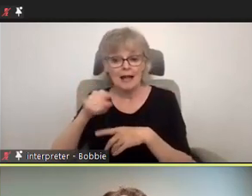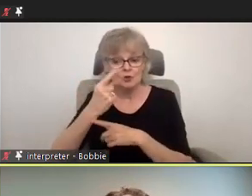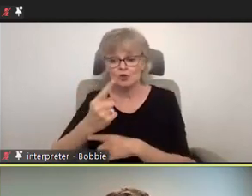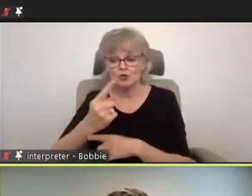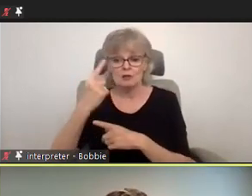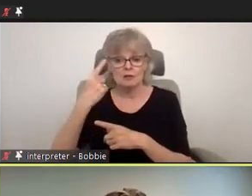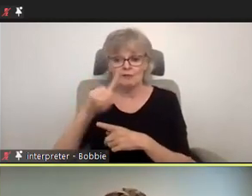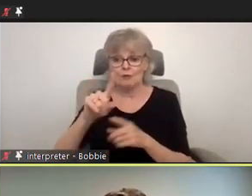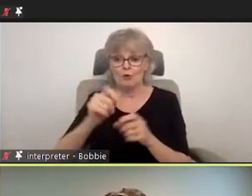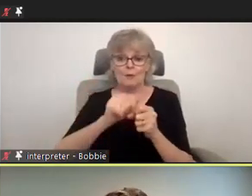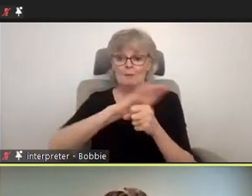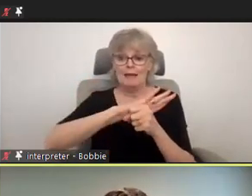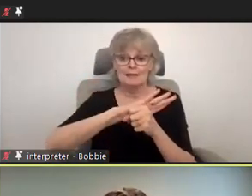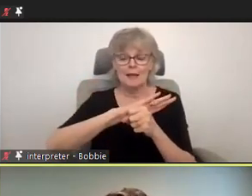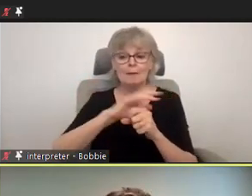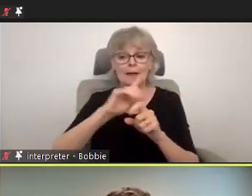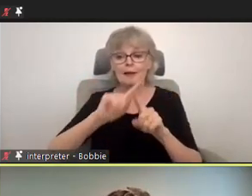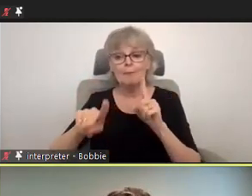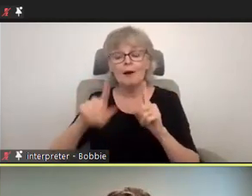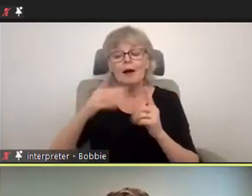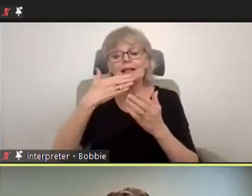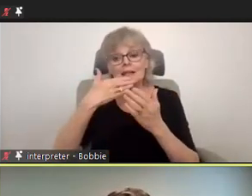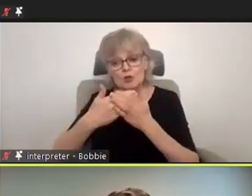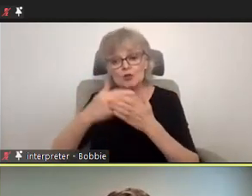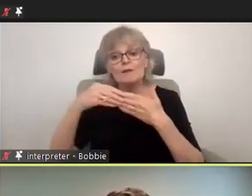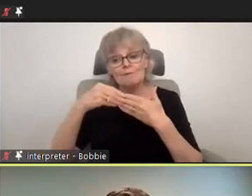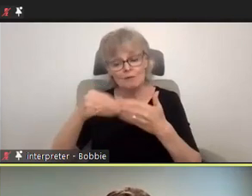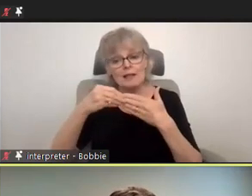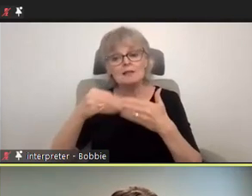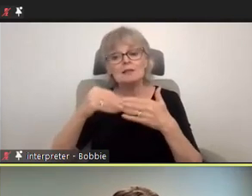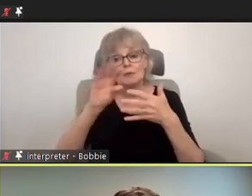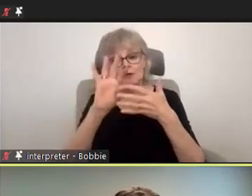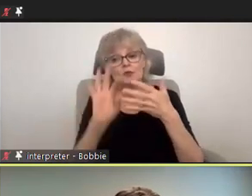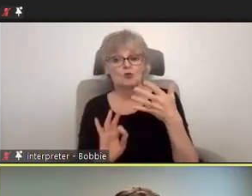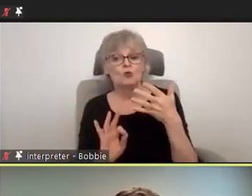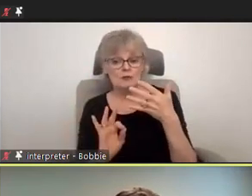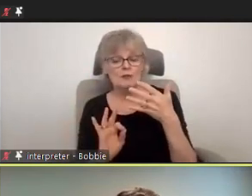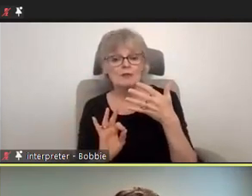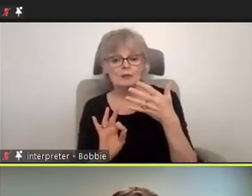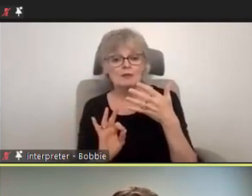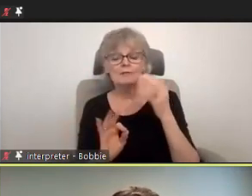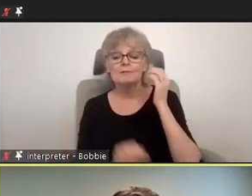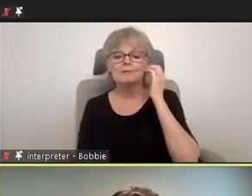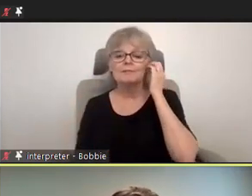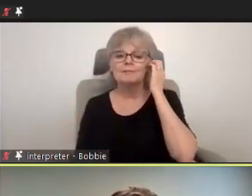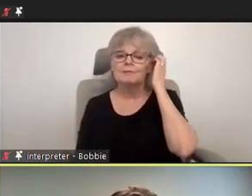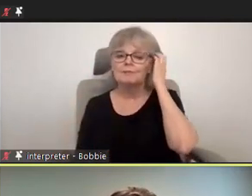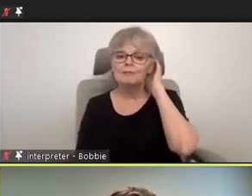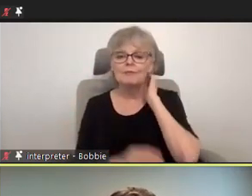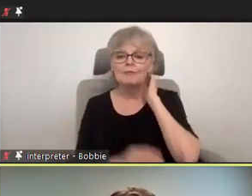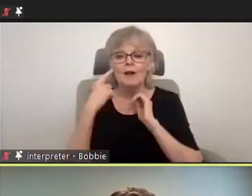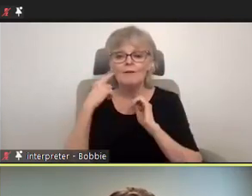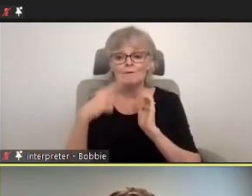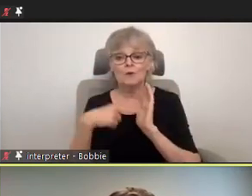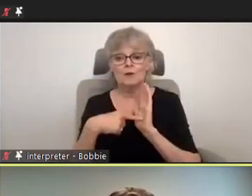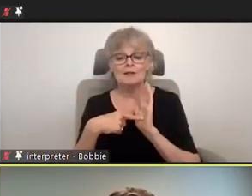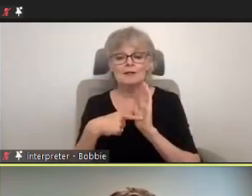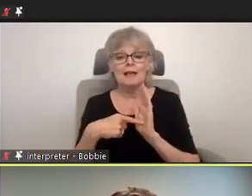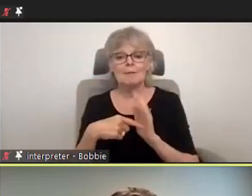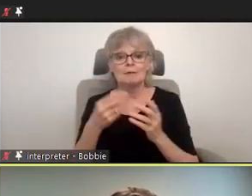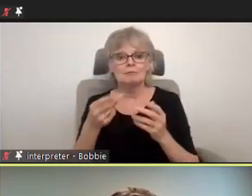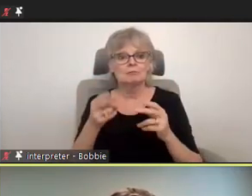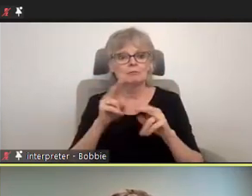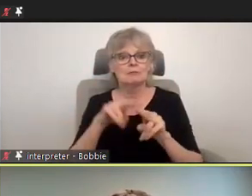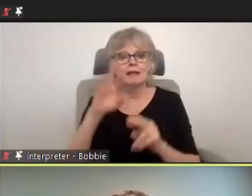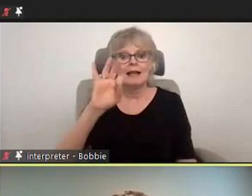but are just seem to be good, flexible options for people to have. Just for example, the increased